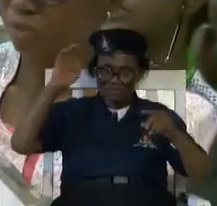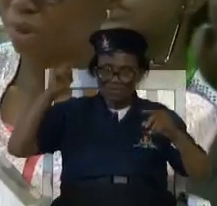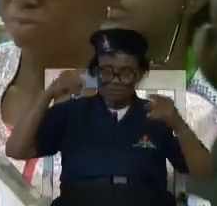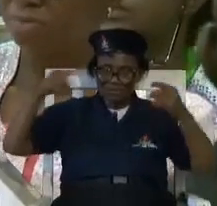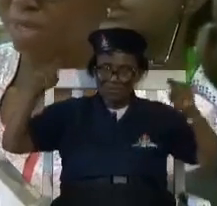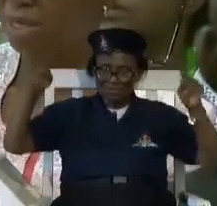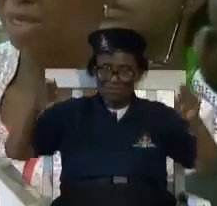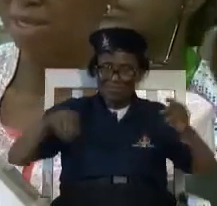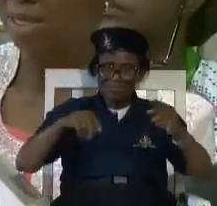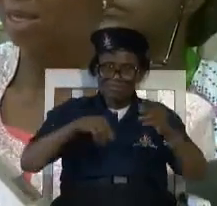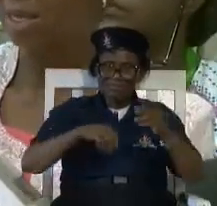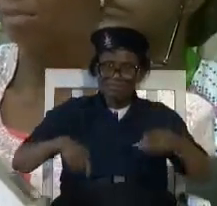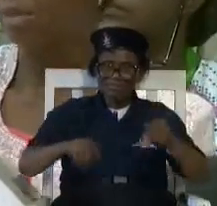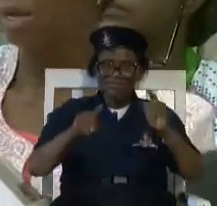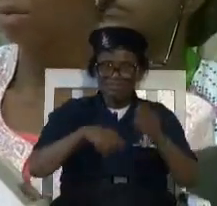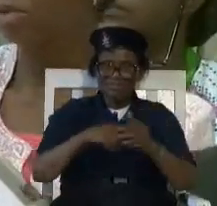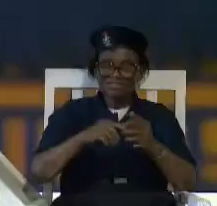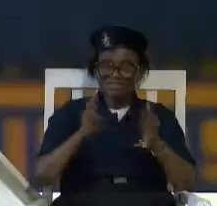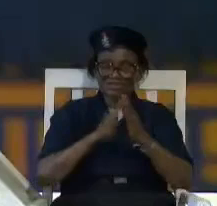convention.